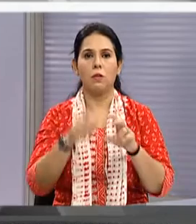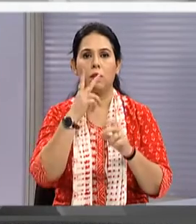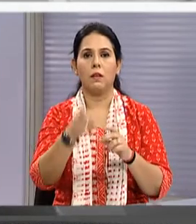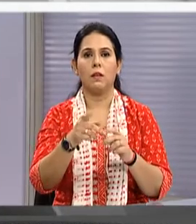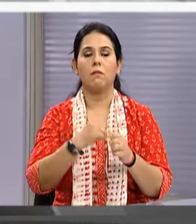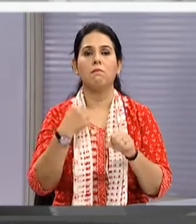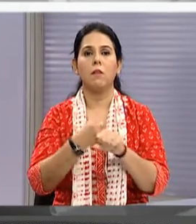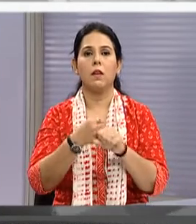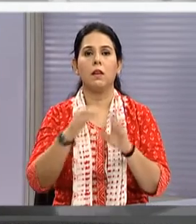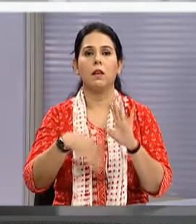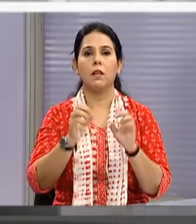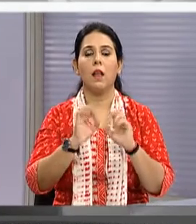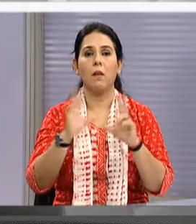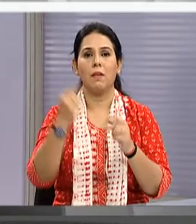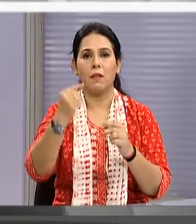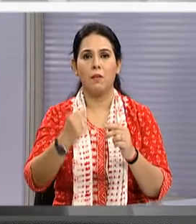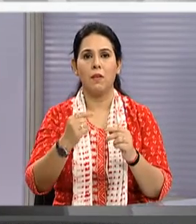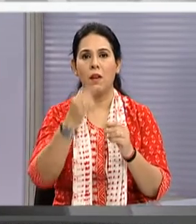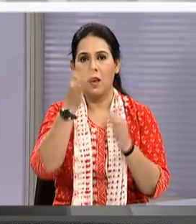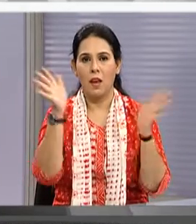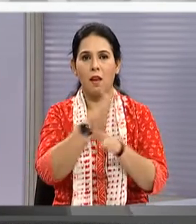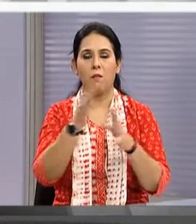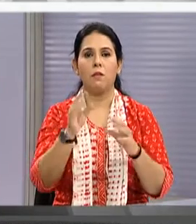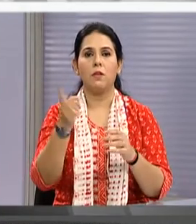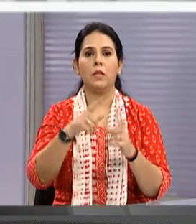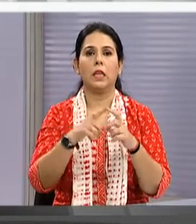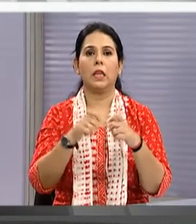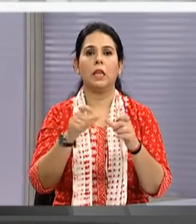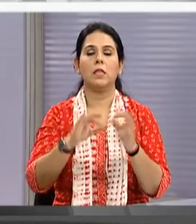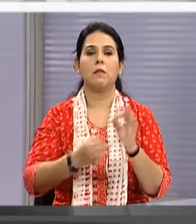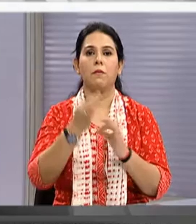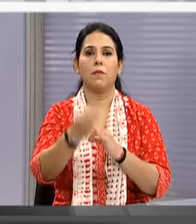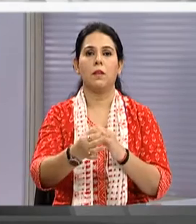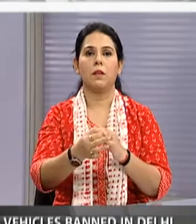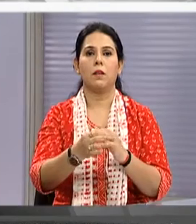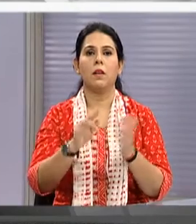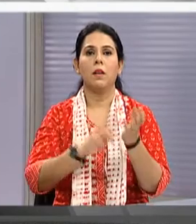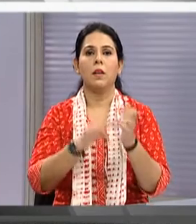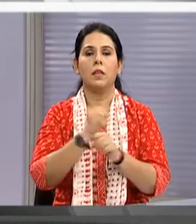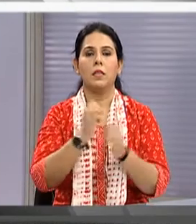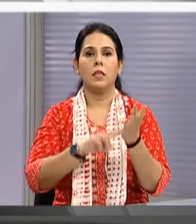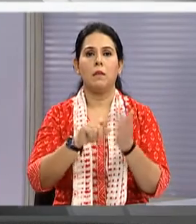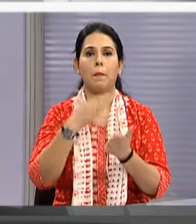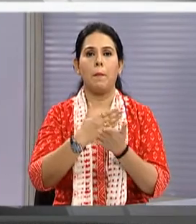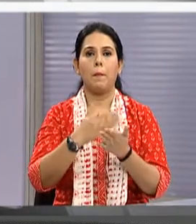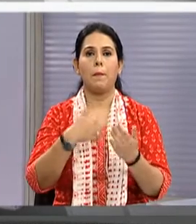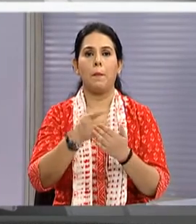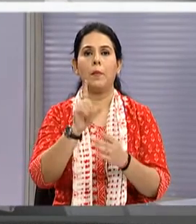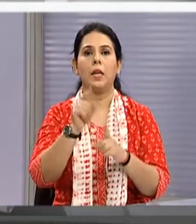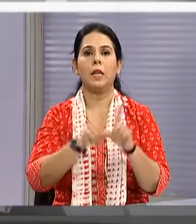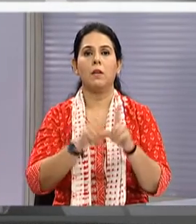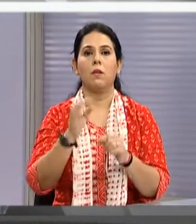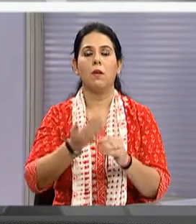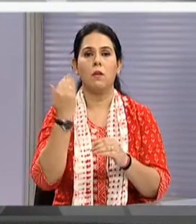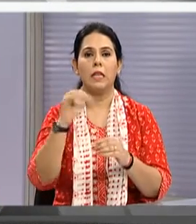battle against alarming levels of air pollution in Delhi a step further. The tribunal had banned the plying of 10 years